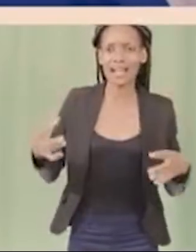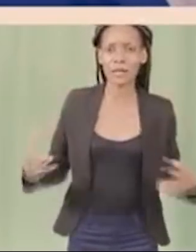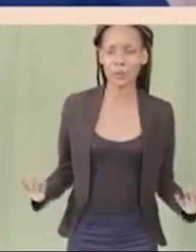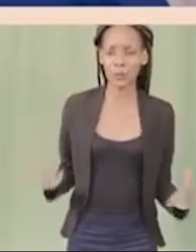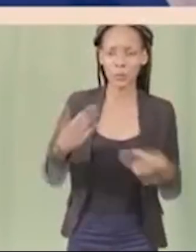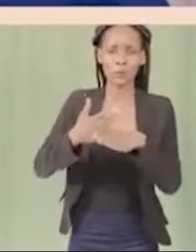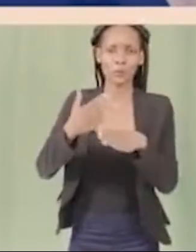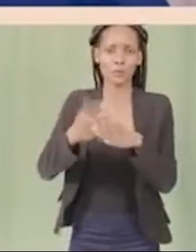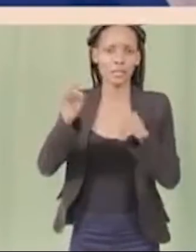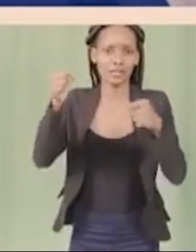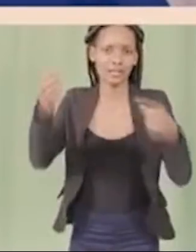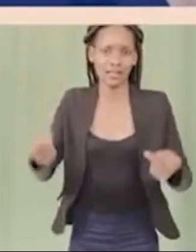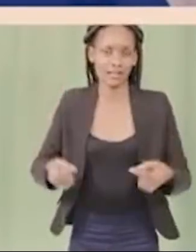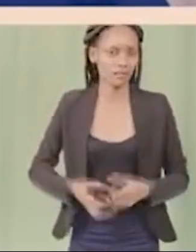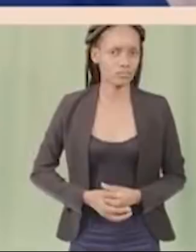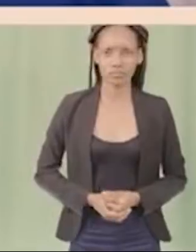them.